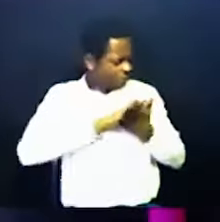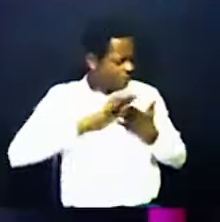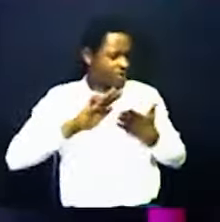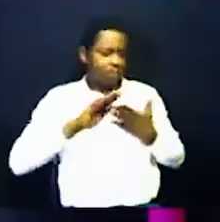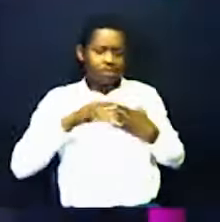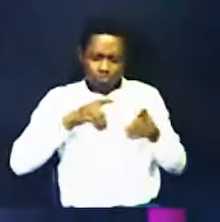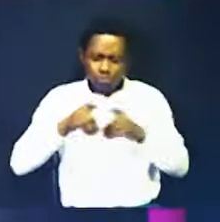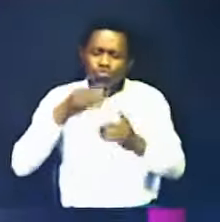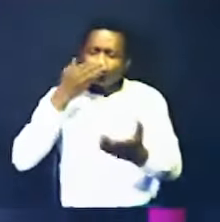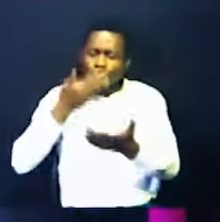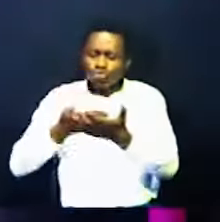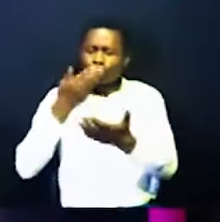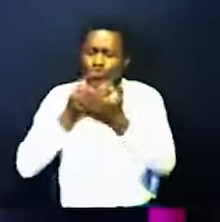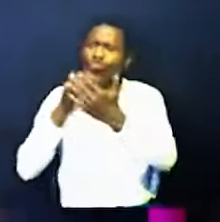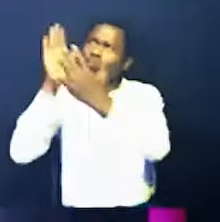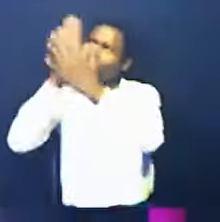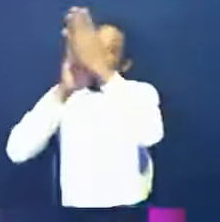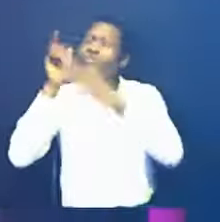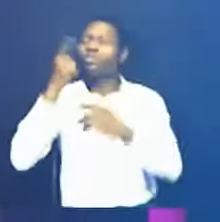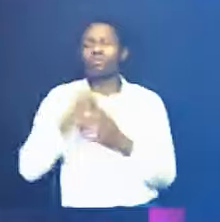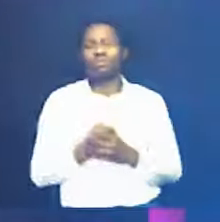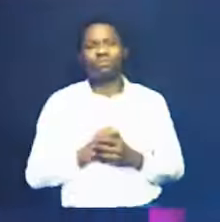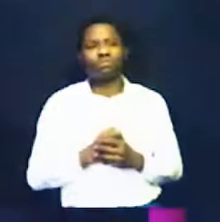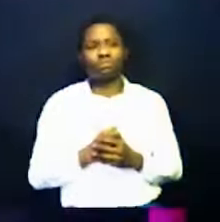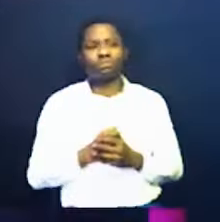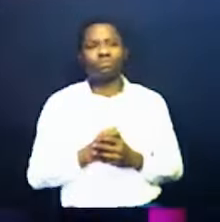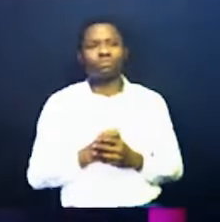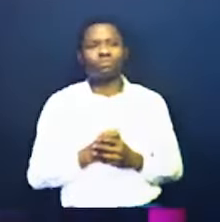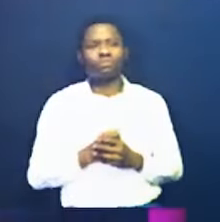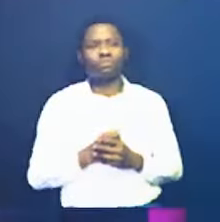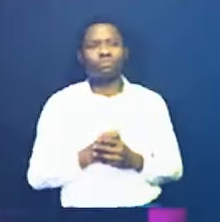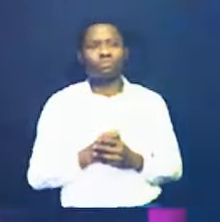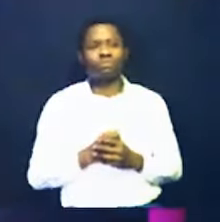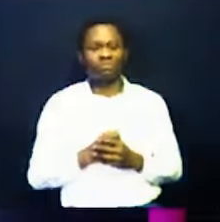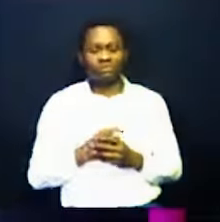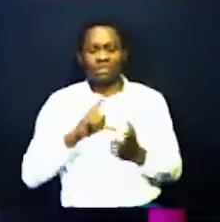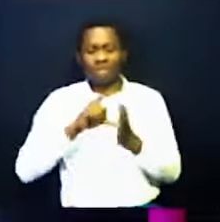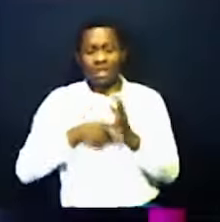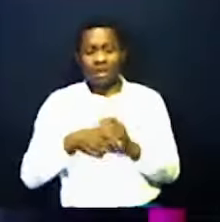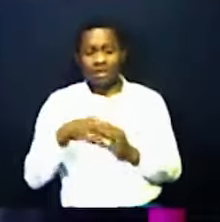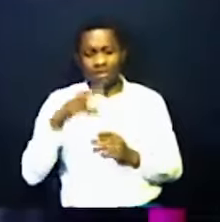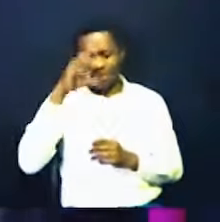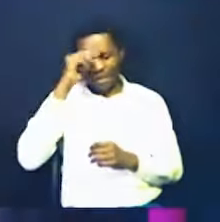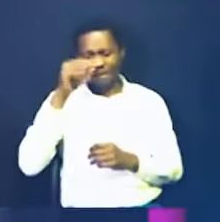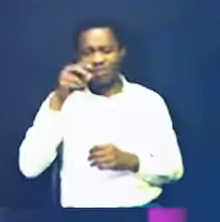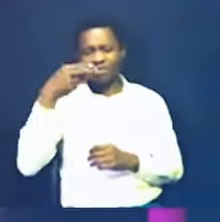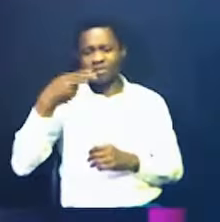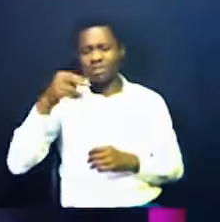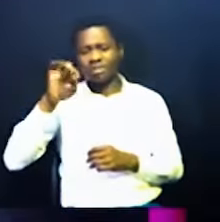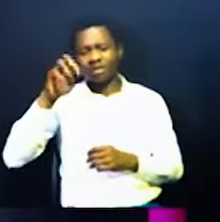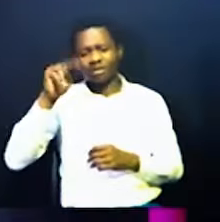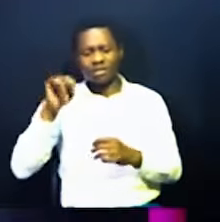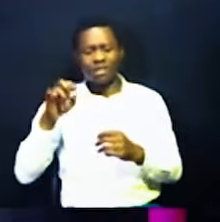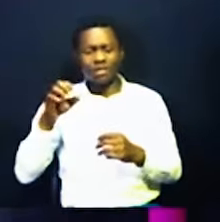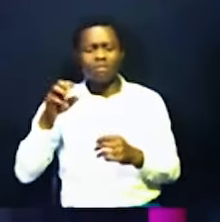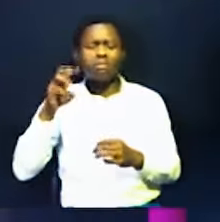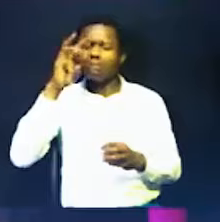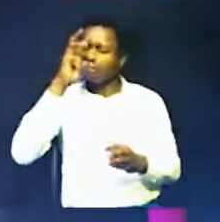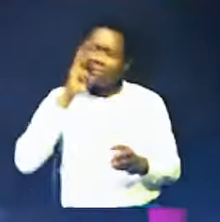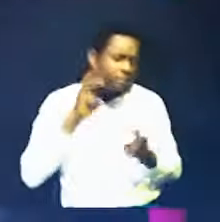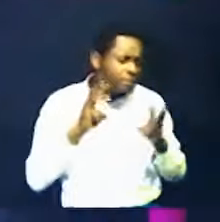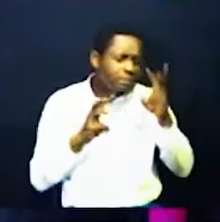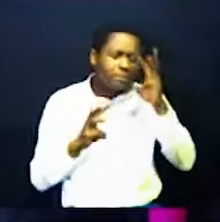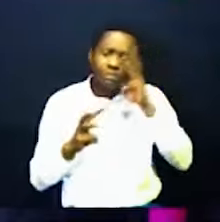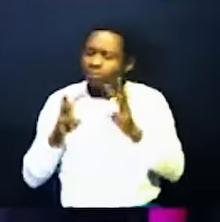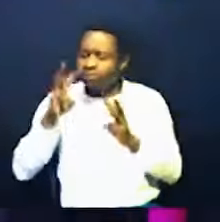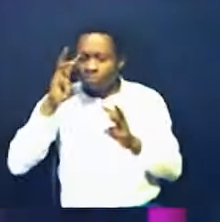is good in your eyes." And Hezekiah wept bitterly. Aw, Eurade, kai said ye man nanti